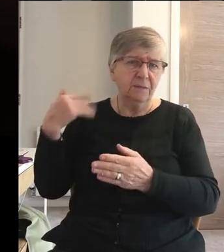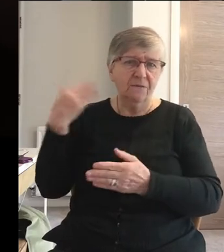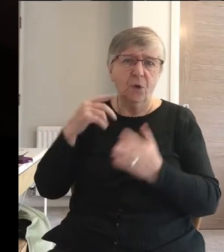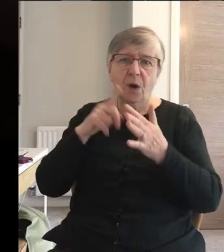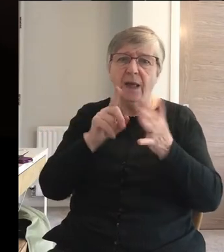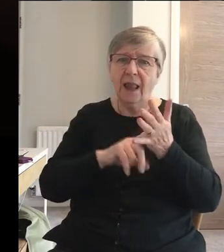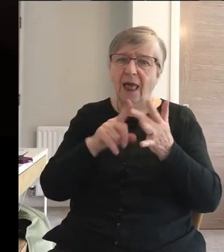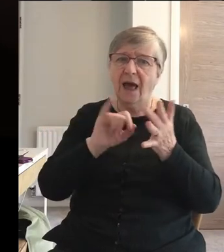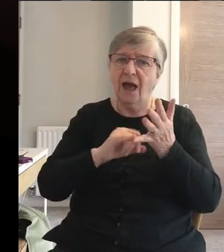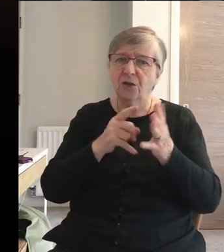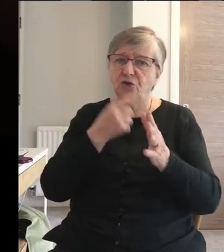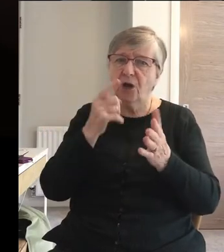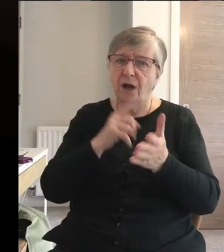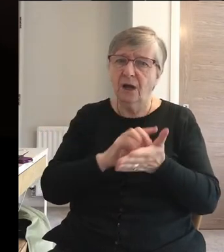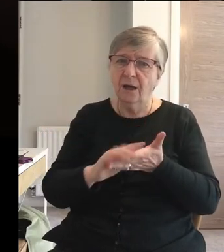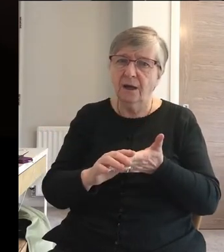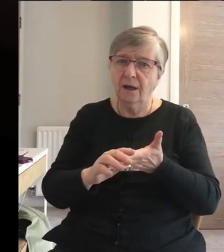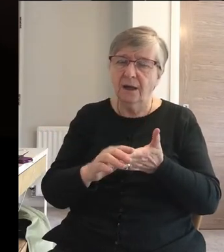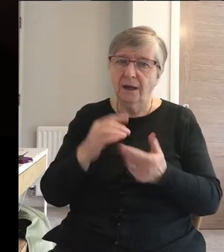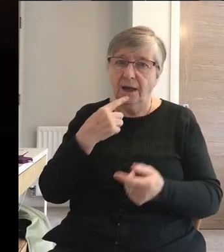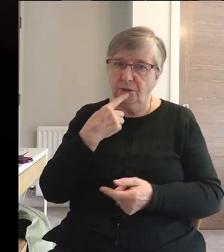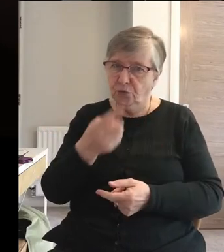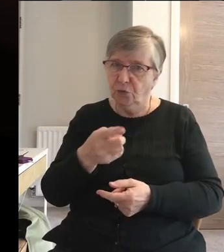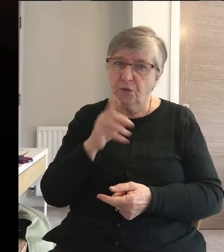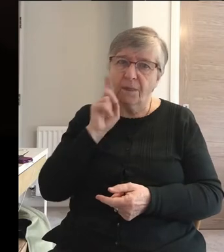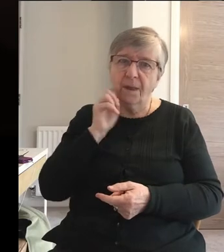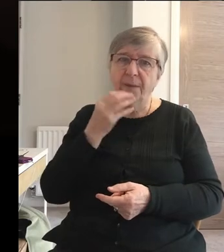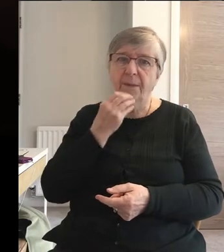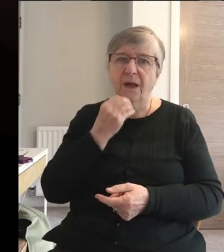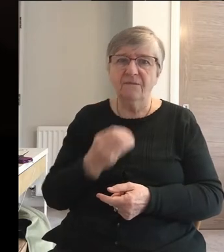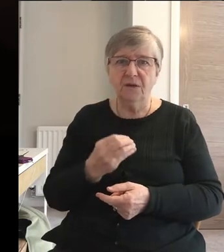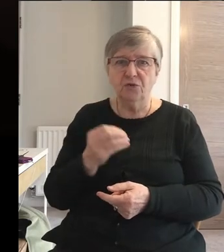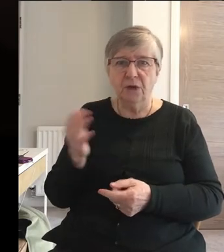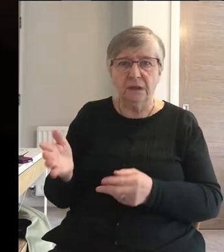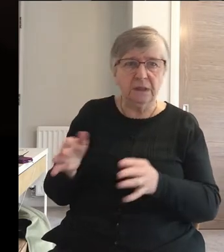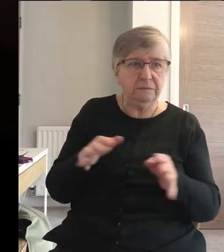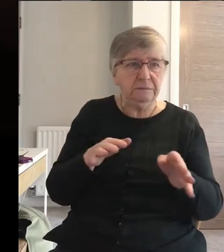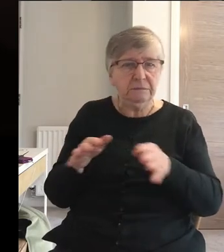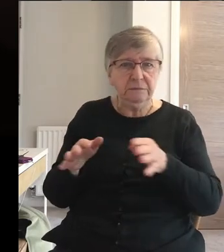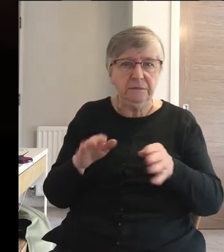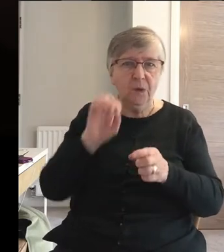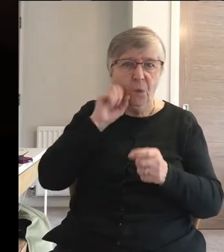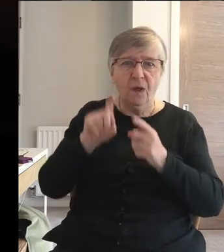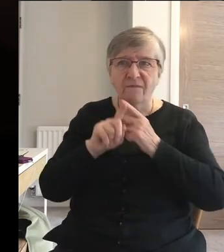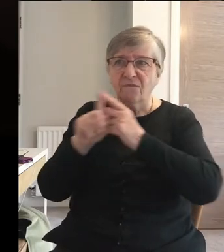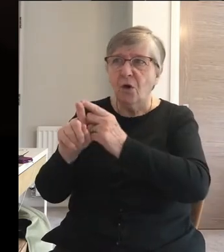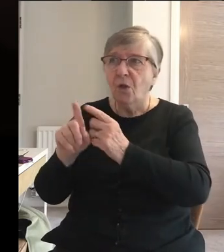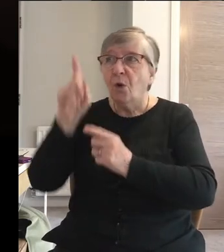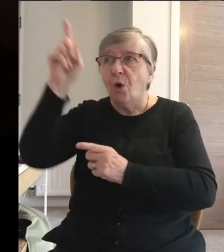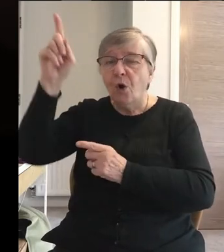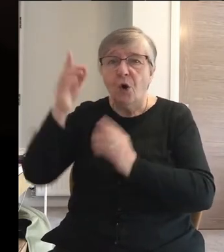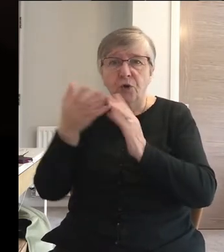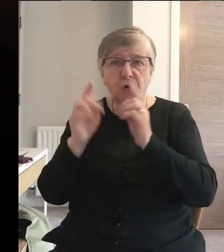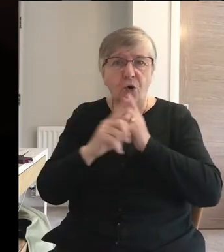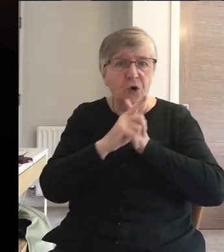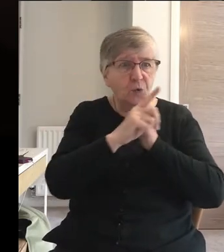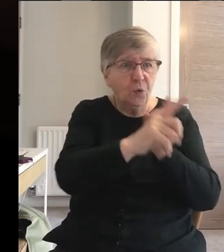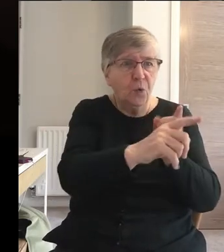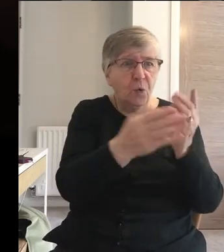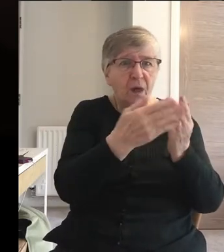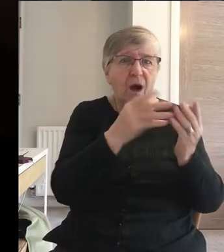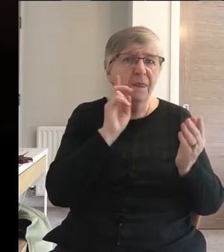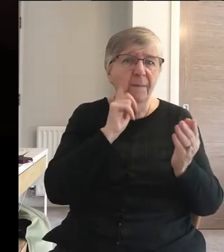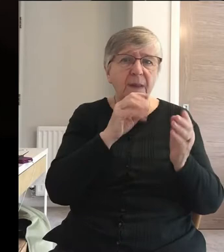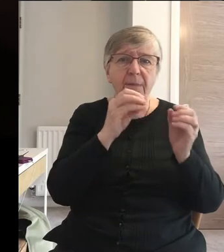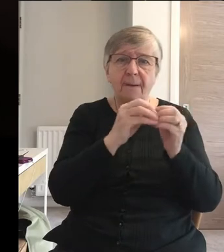before, Elijah had confronted the people of Israel who were swithering between following God or just going along with the crowd and